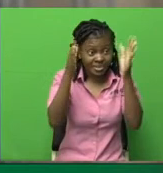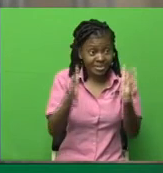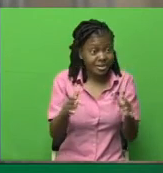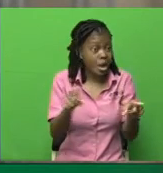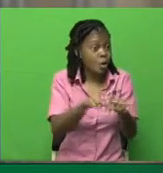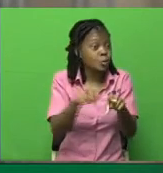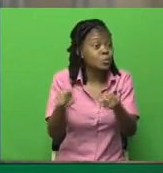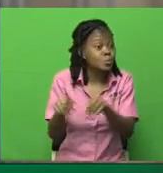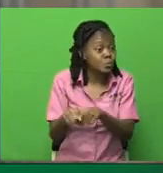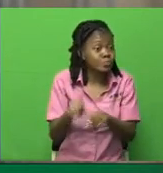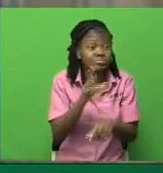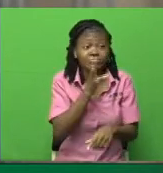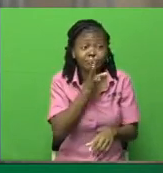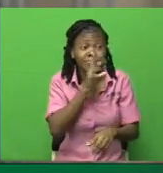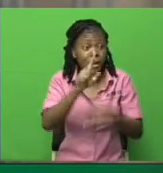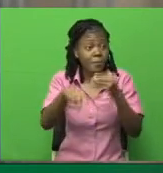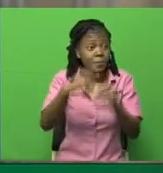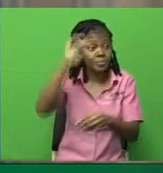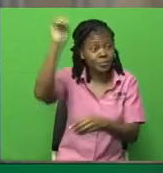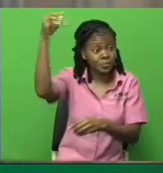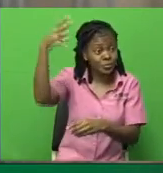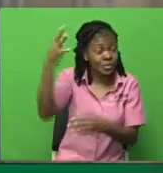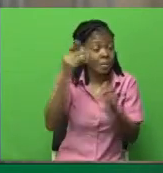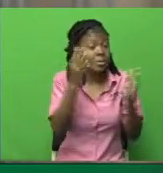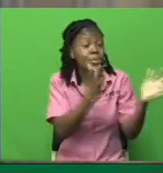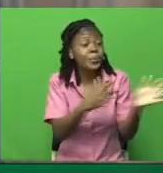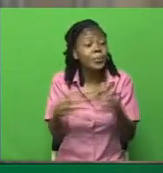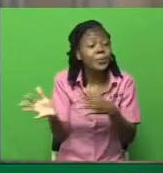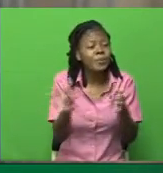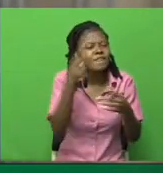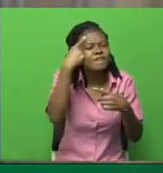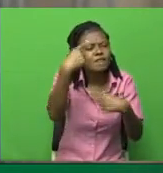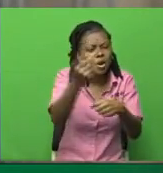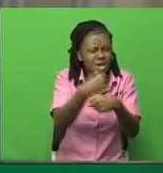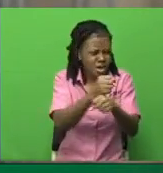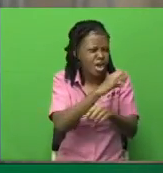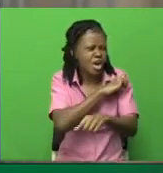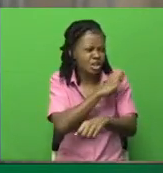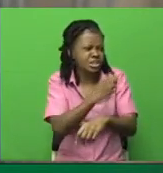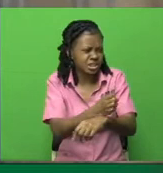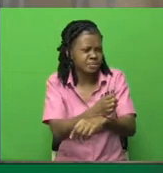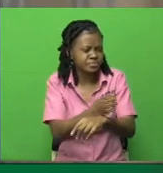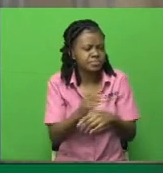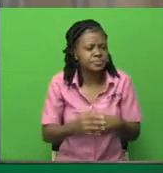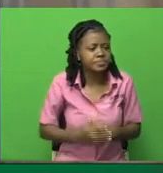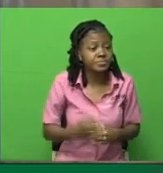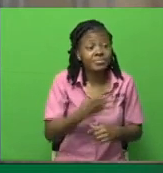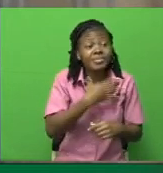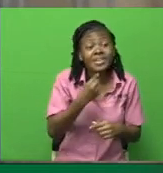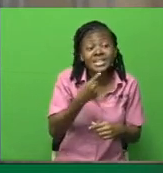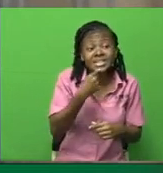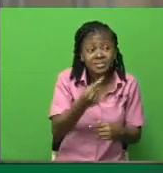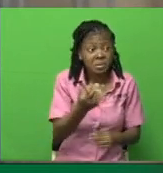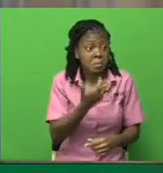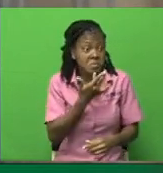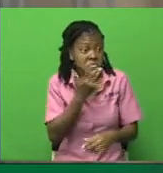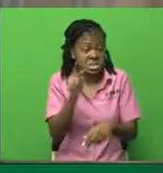renewable energy projects intended to produce 10 of the output from alternative sources